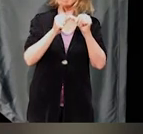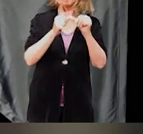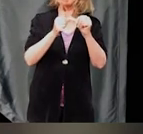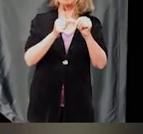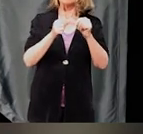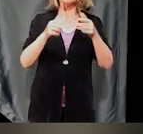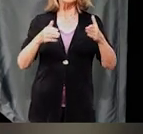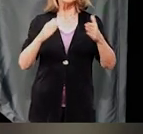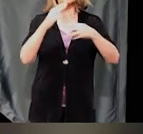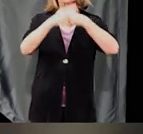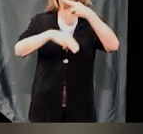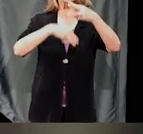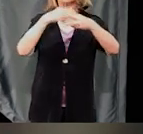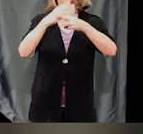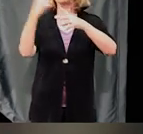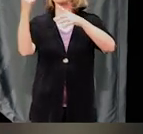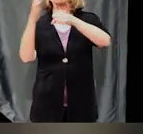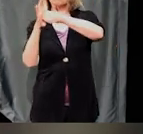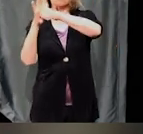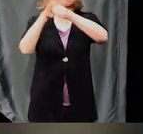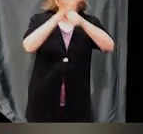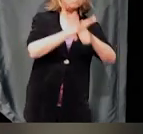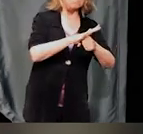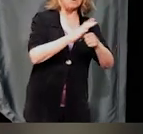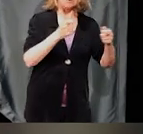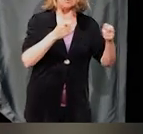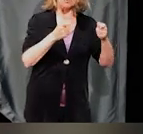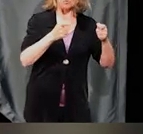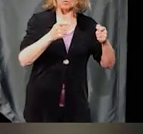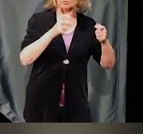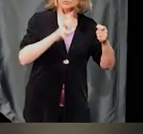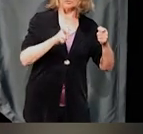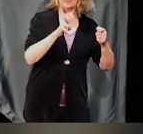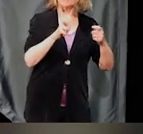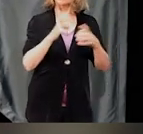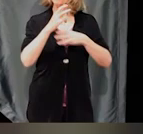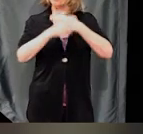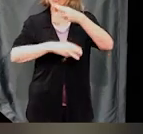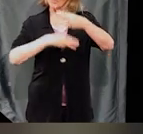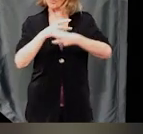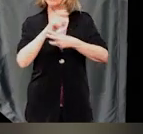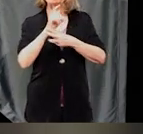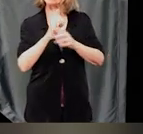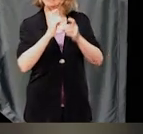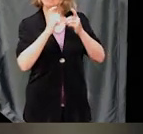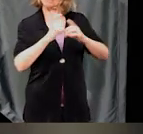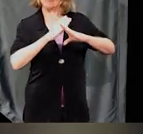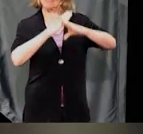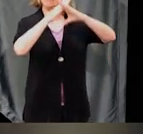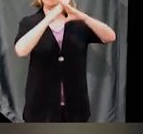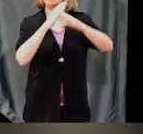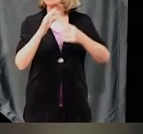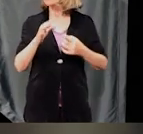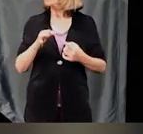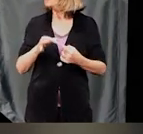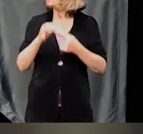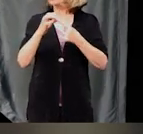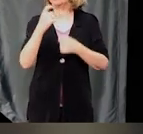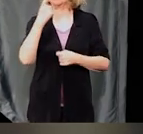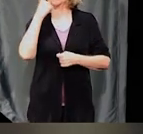or deter you on your journey. And let's face it, the world really did put up some huge barriers, especially within these last few